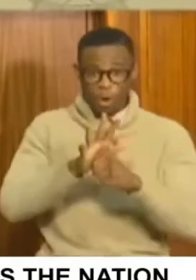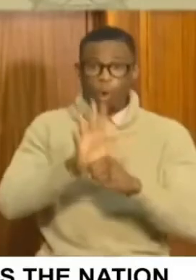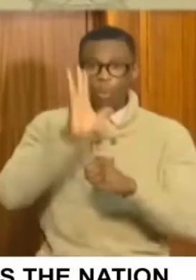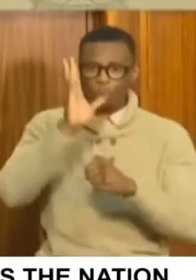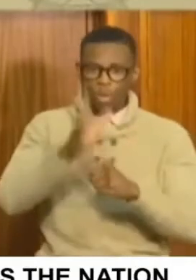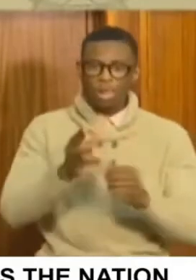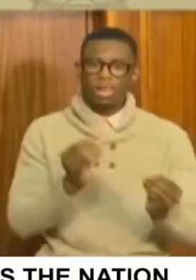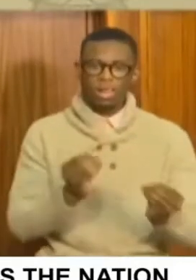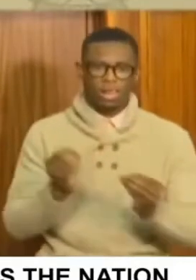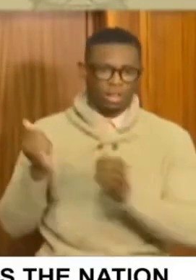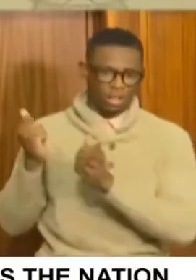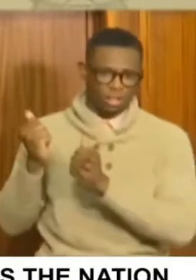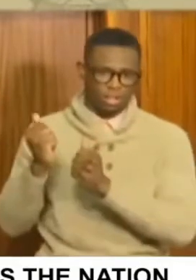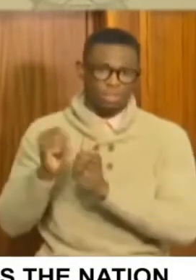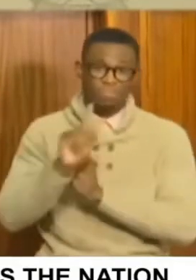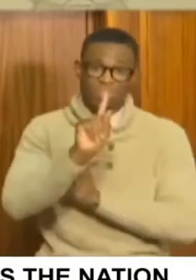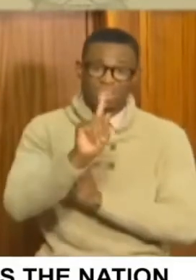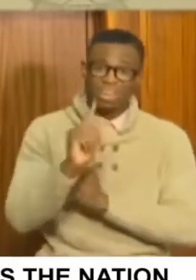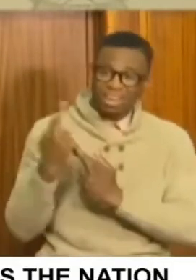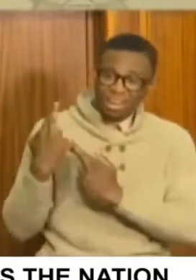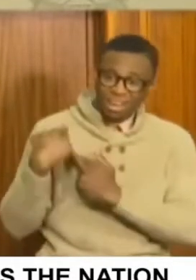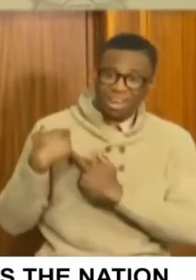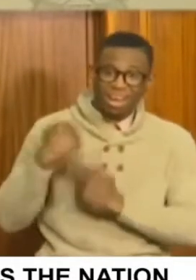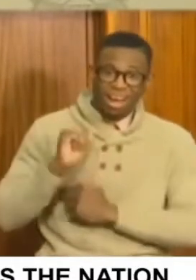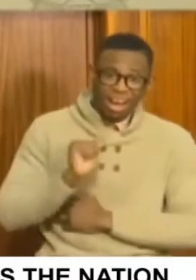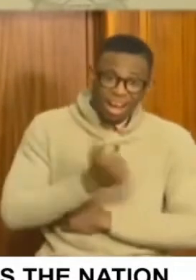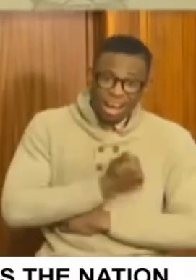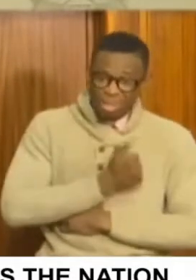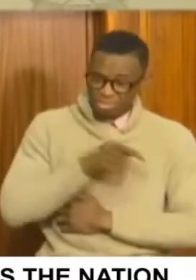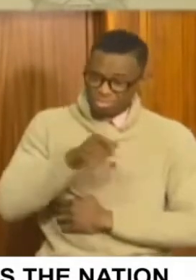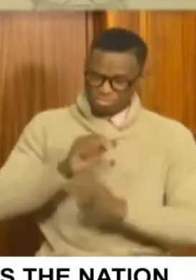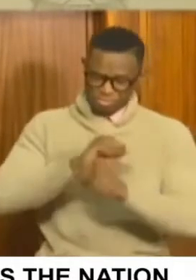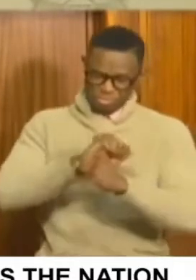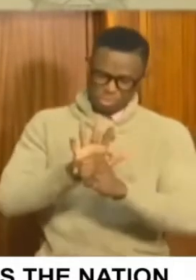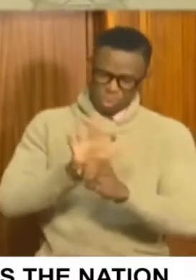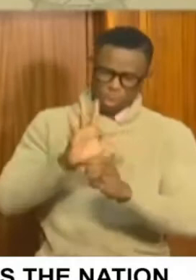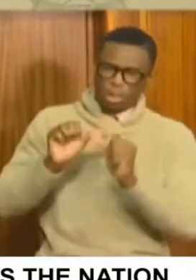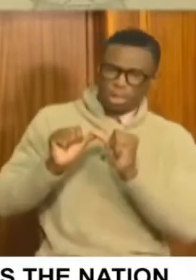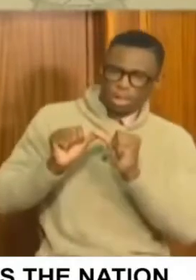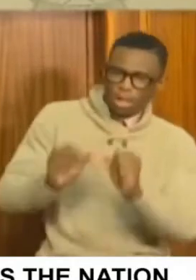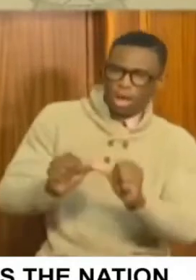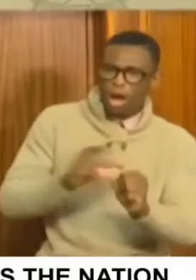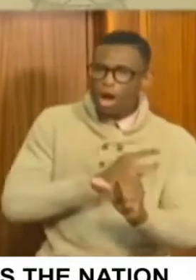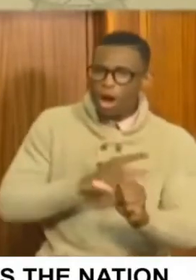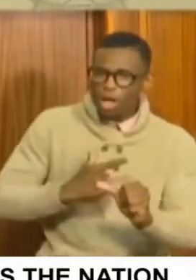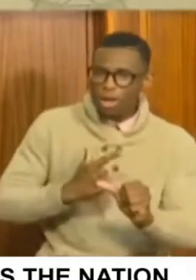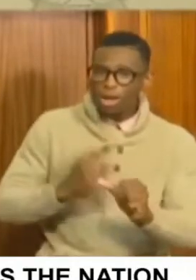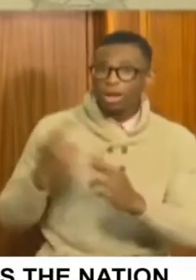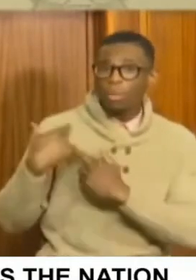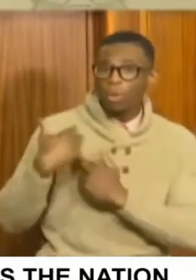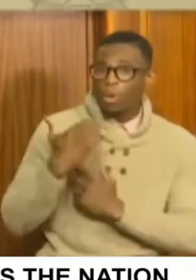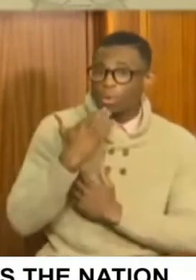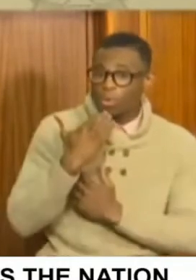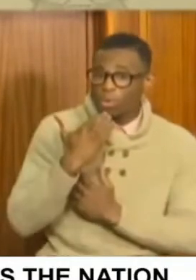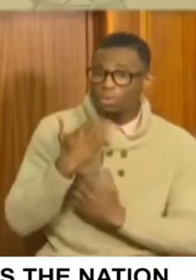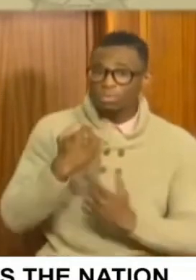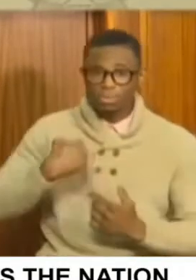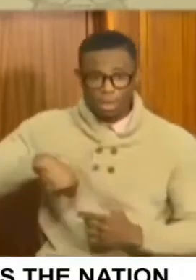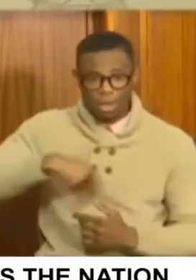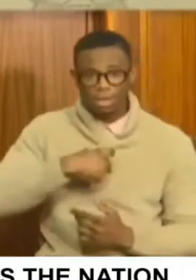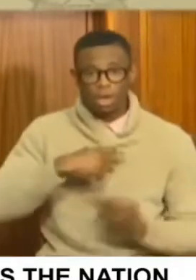it won't. Not until after the elections. It is up to us to determine how long it will last. Exactly. How damaging it will